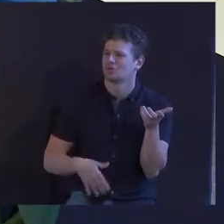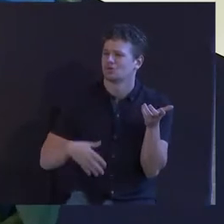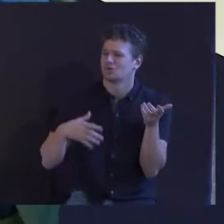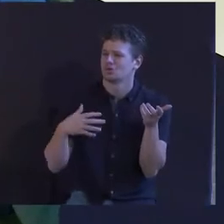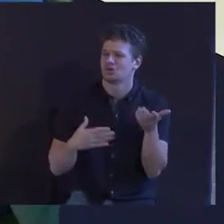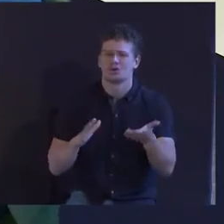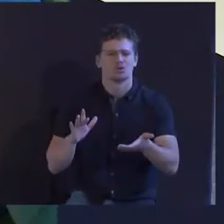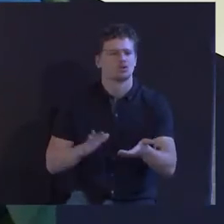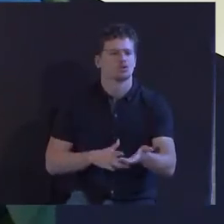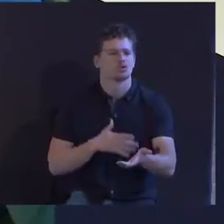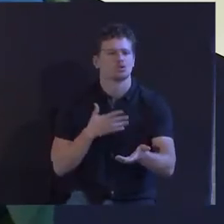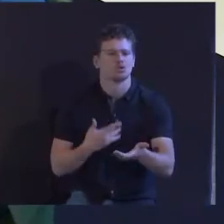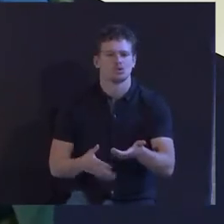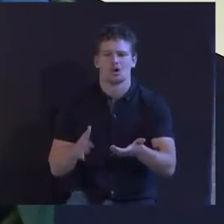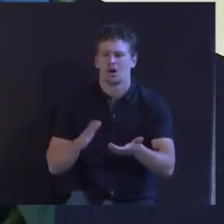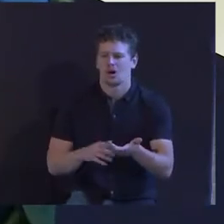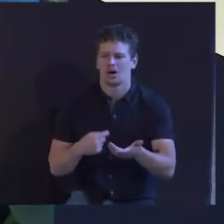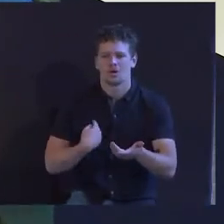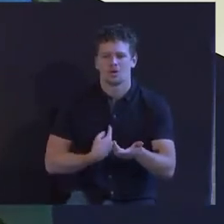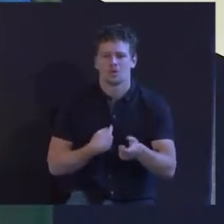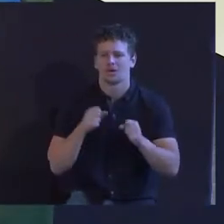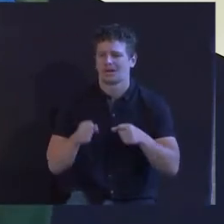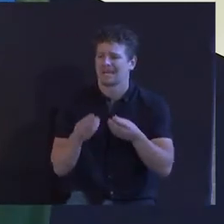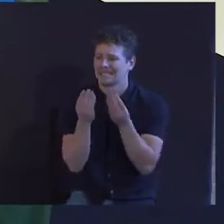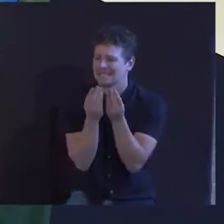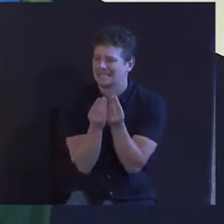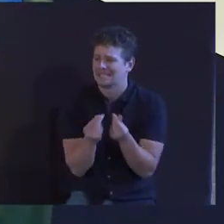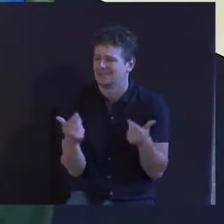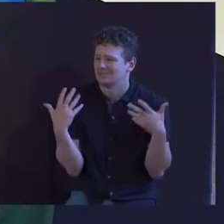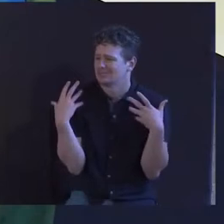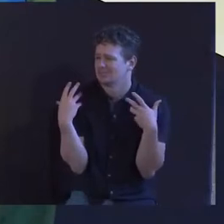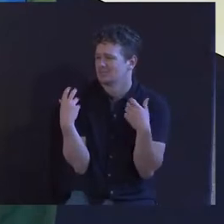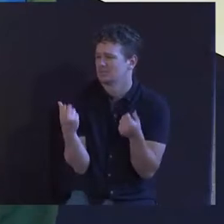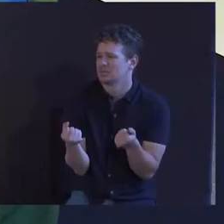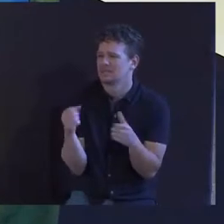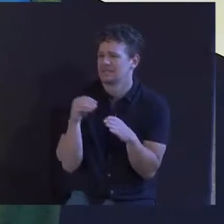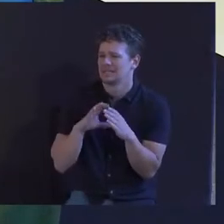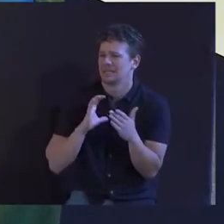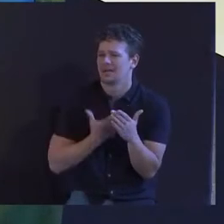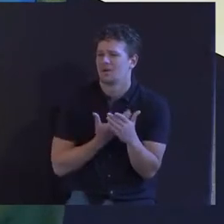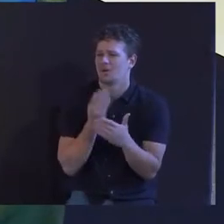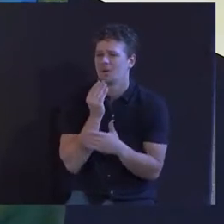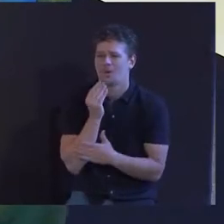holy home. May it be so for you.